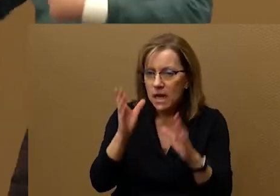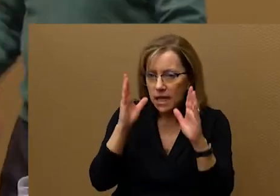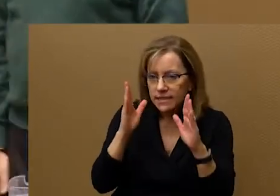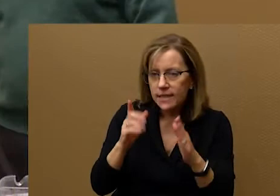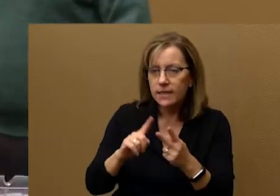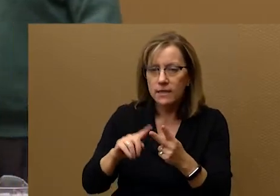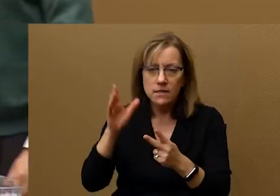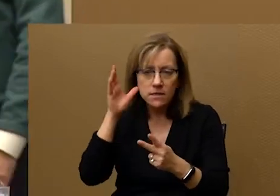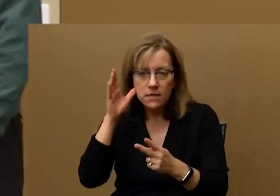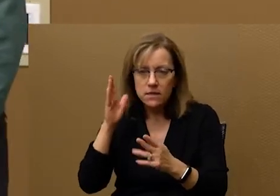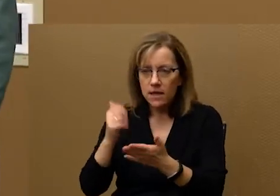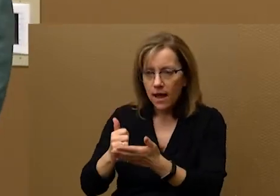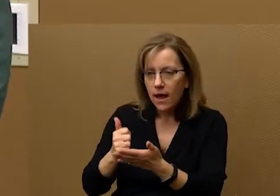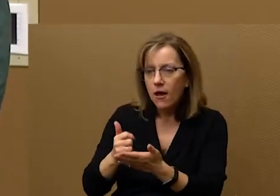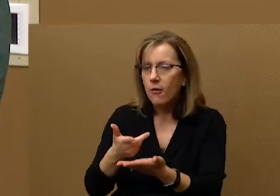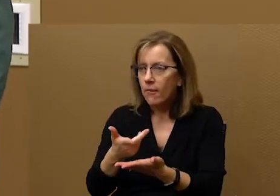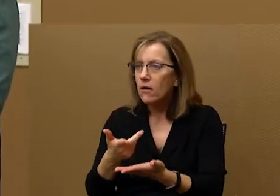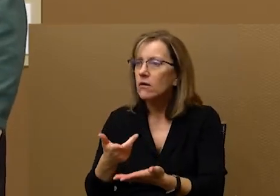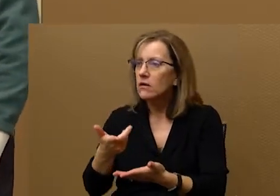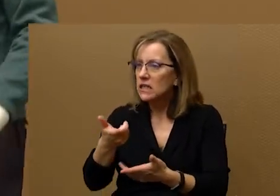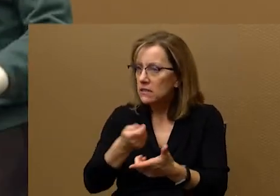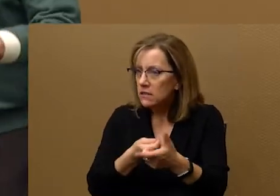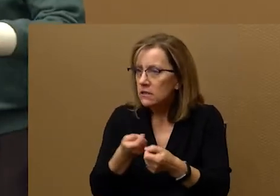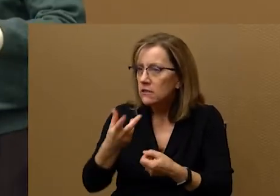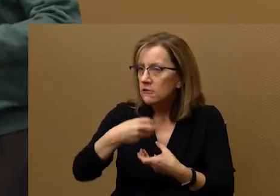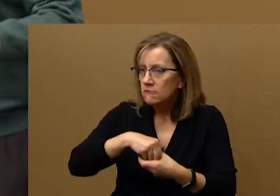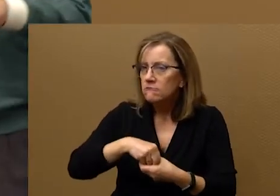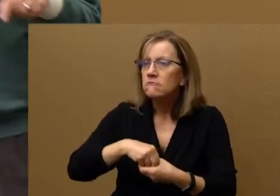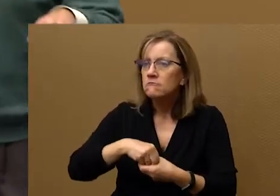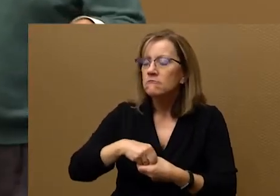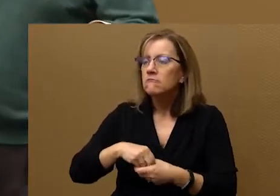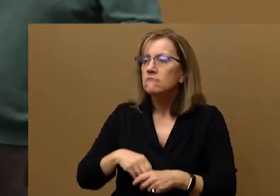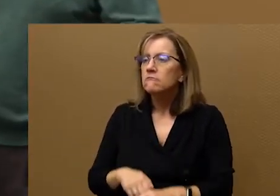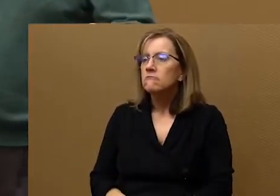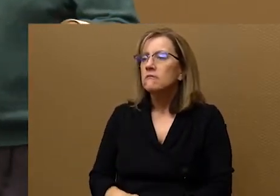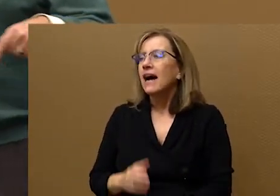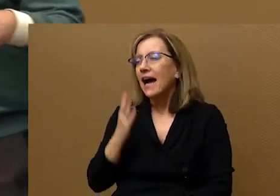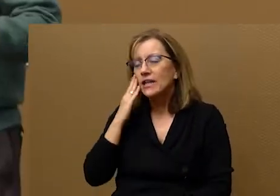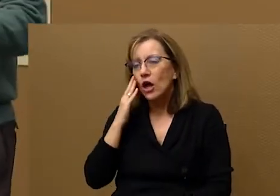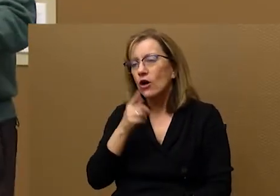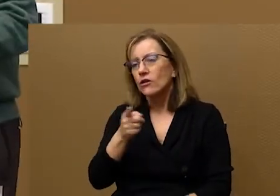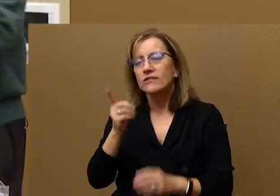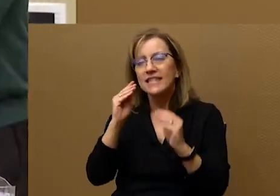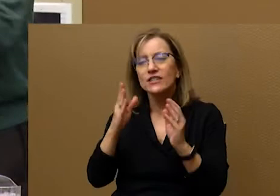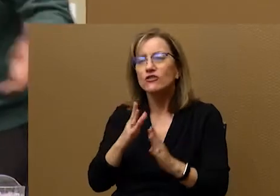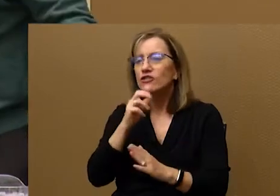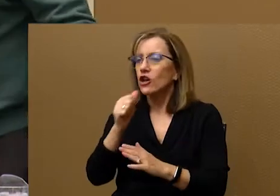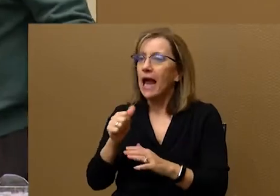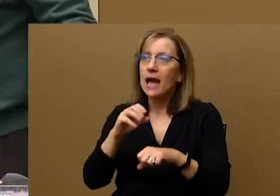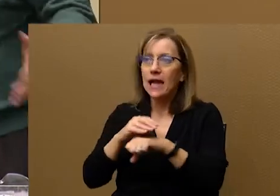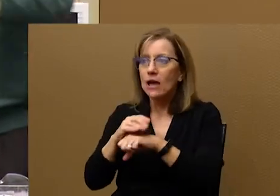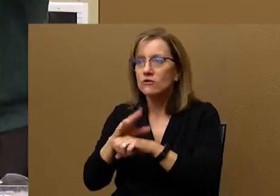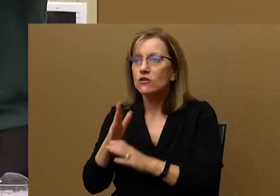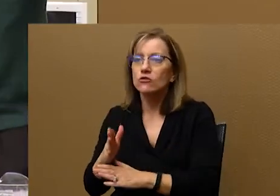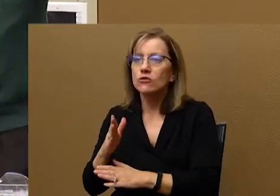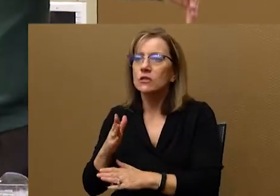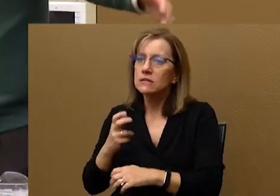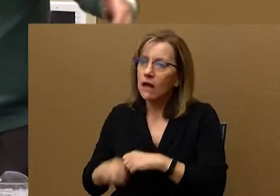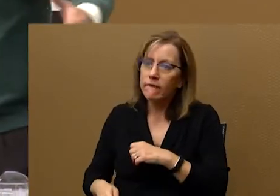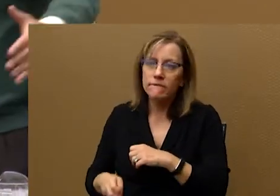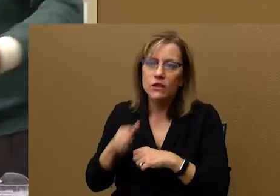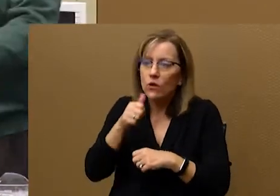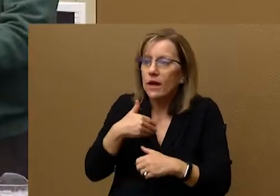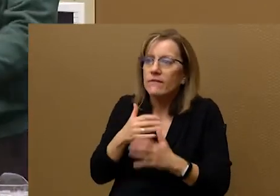bring him in. I recognize as a teacher, there is a difference. You're not in a counselor role. So it's harder. You don't have a lot of time, and you have whole